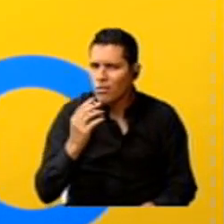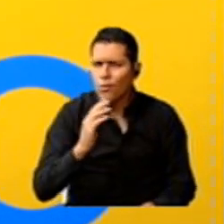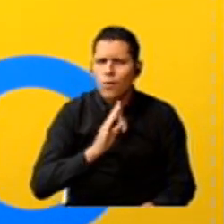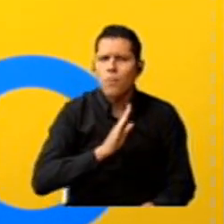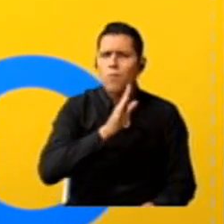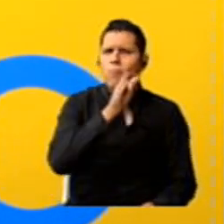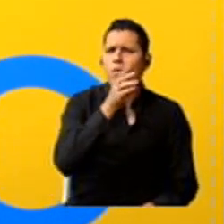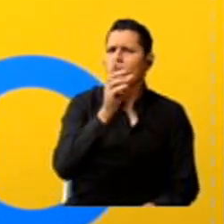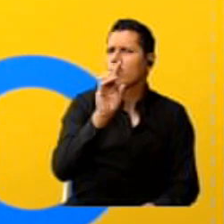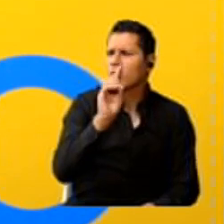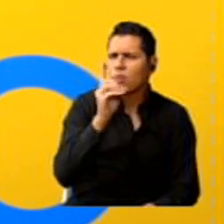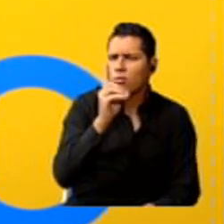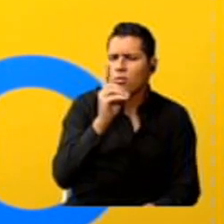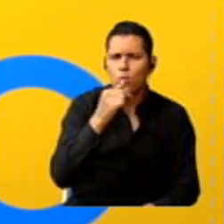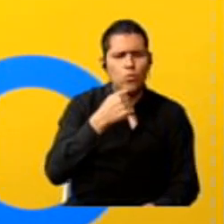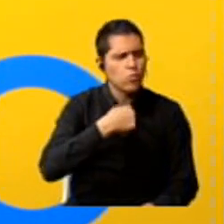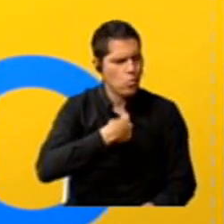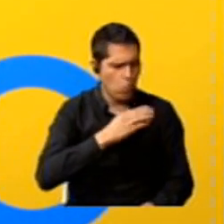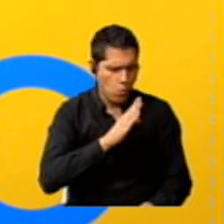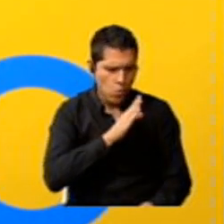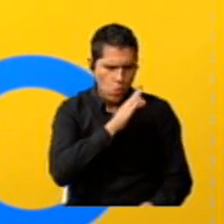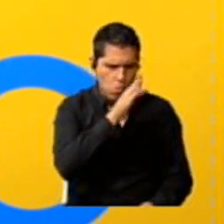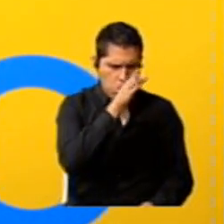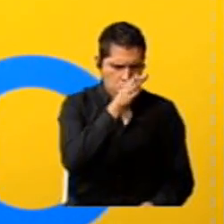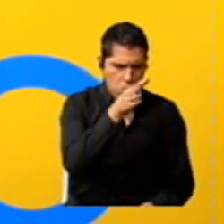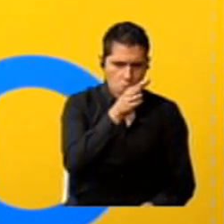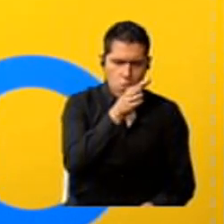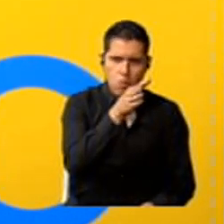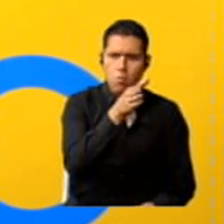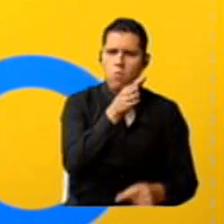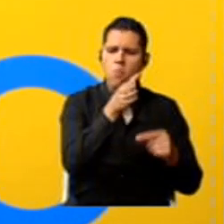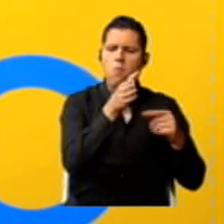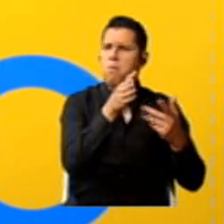Well, I am going to